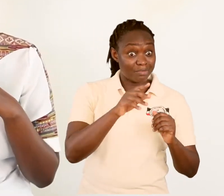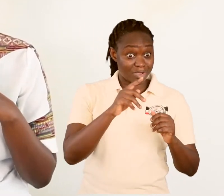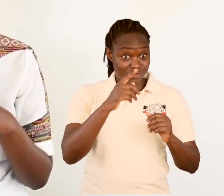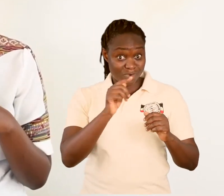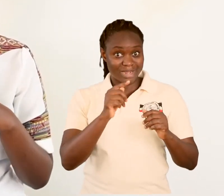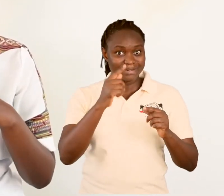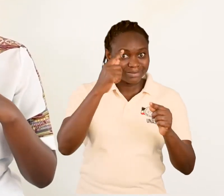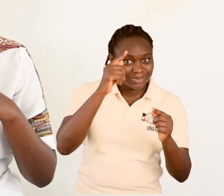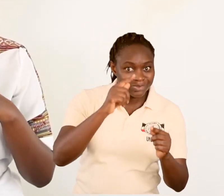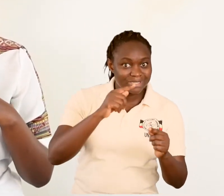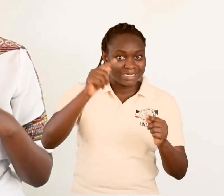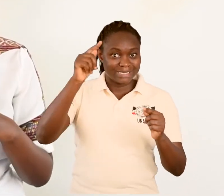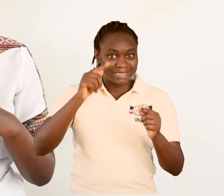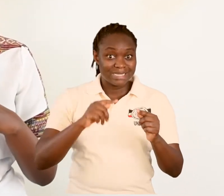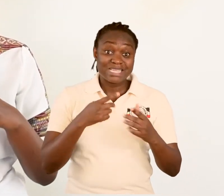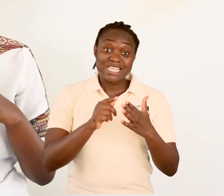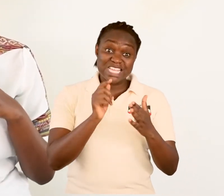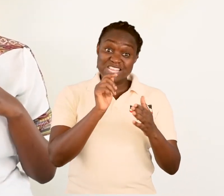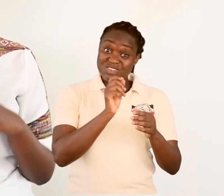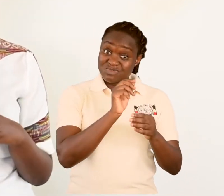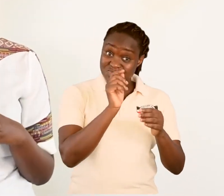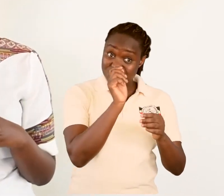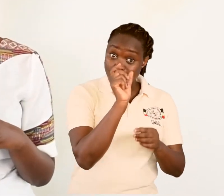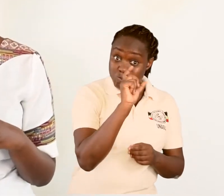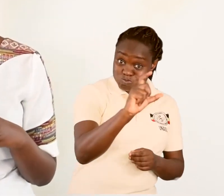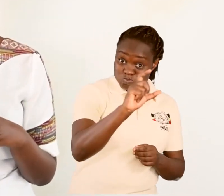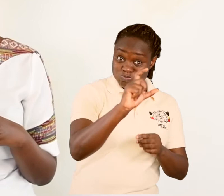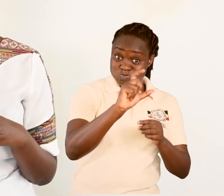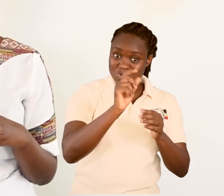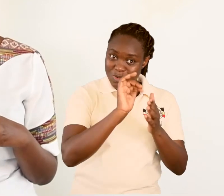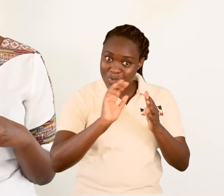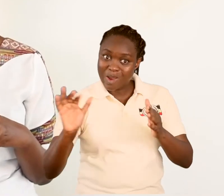that begins with a capital letter.